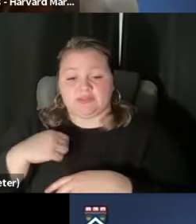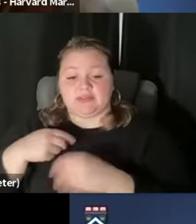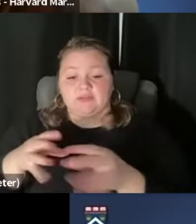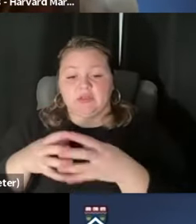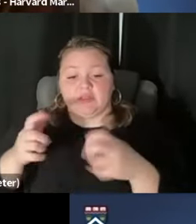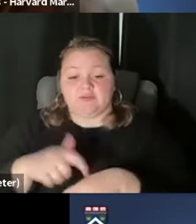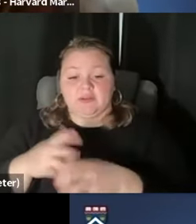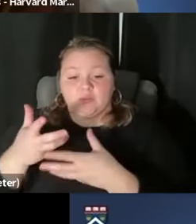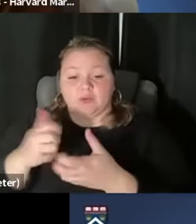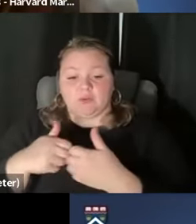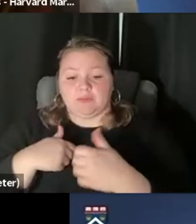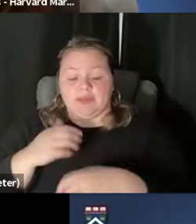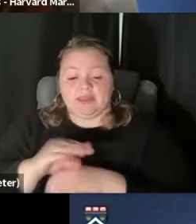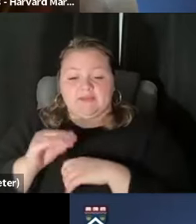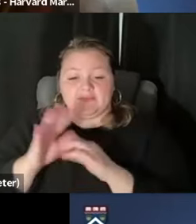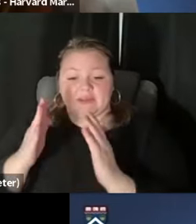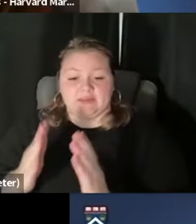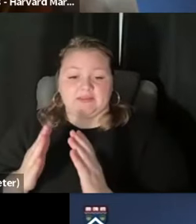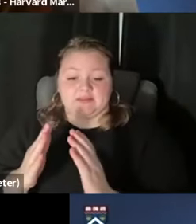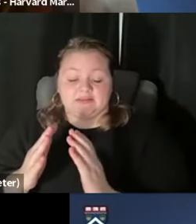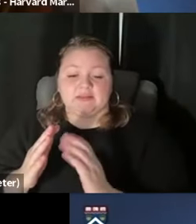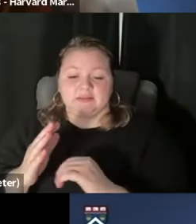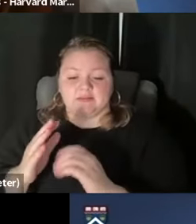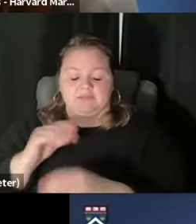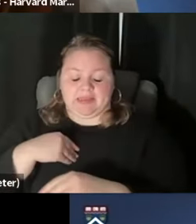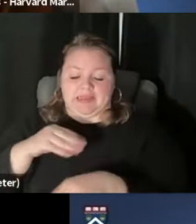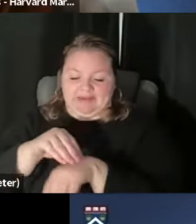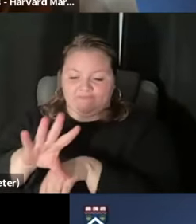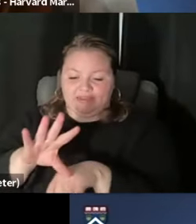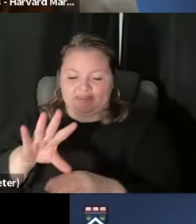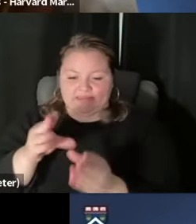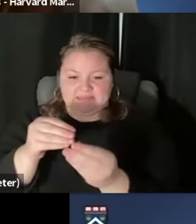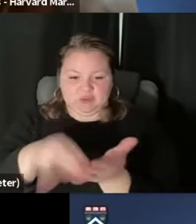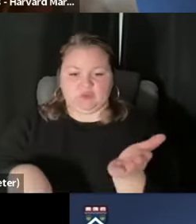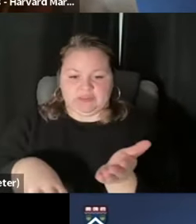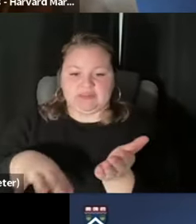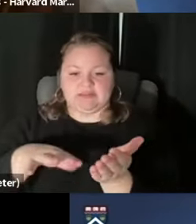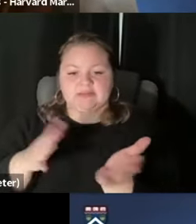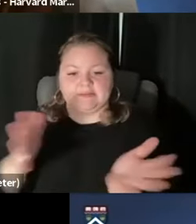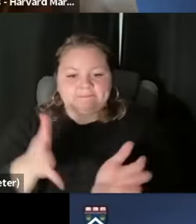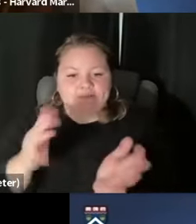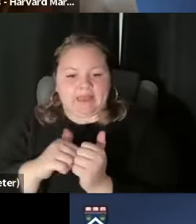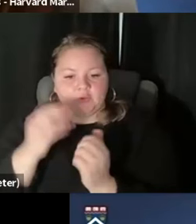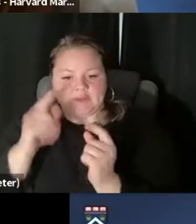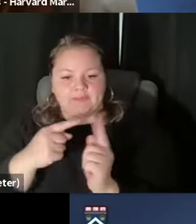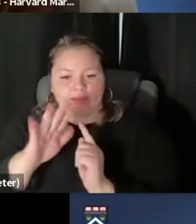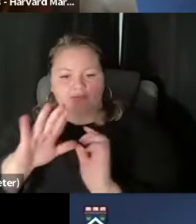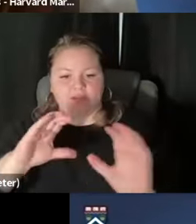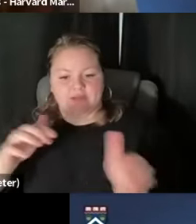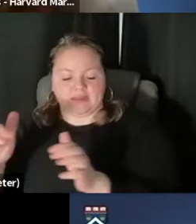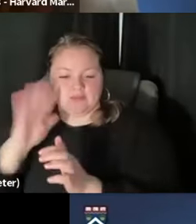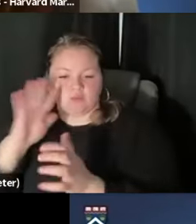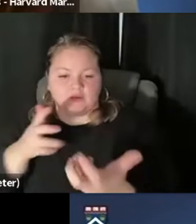advisees about how to think about their schedule, how to think about how their course load is going to work with their